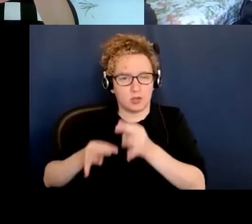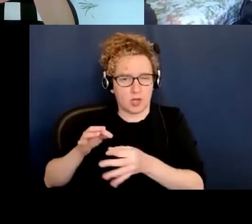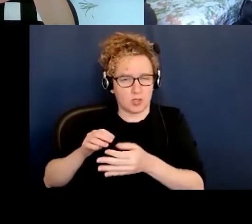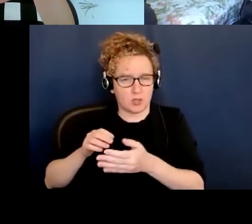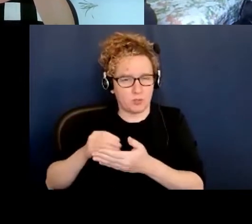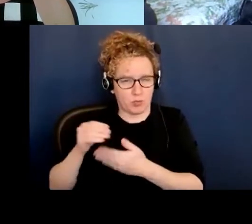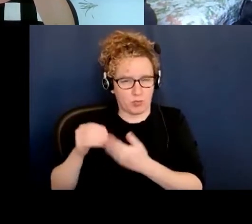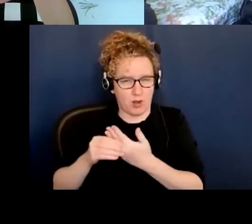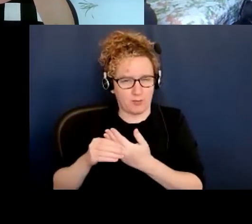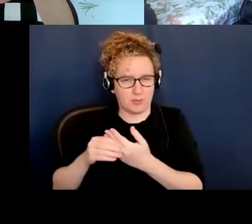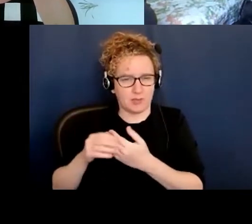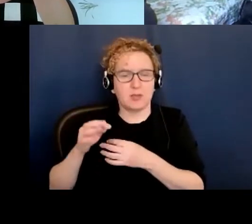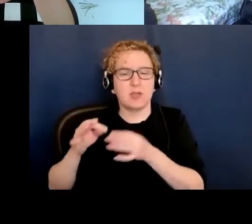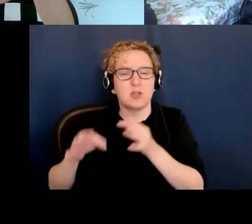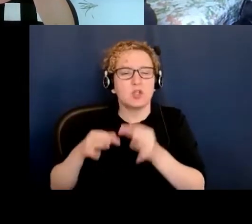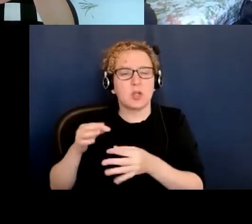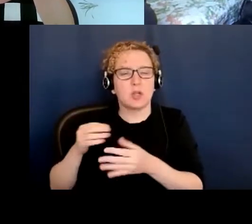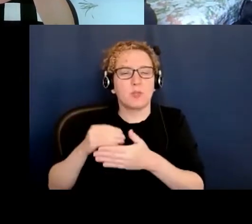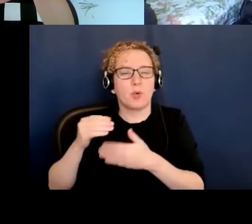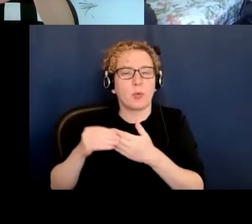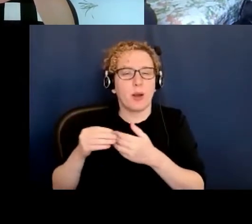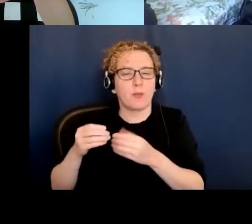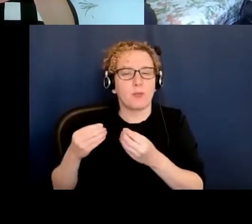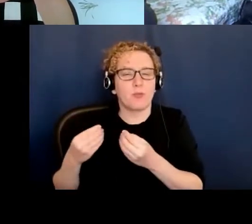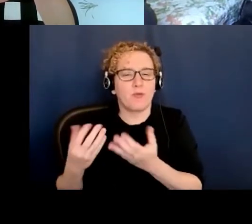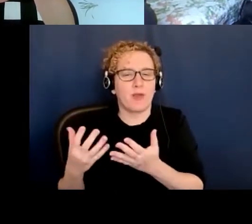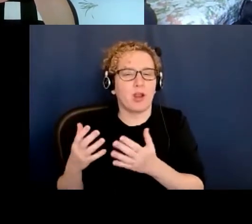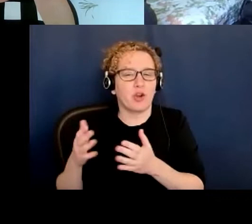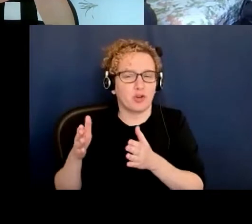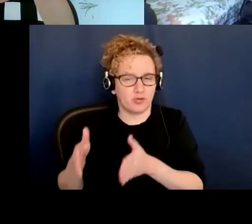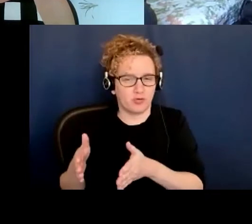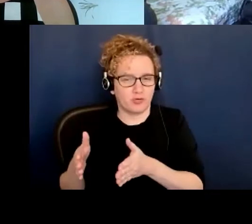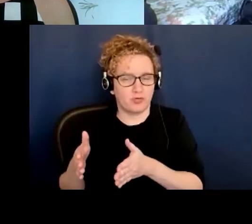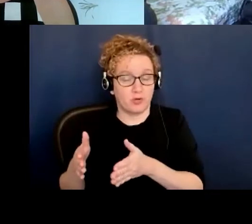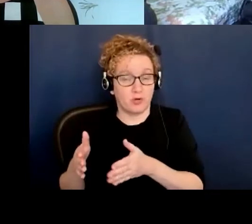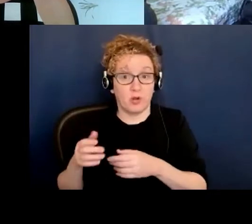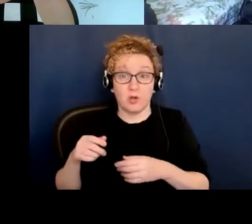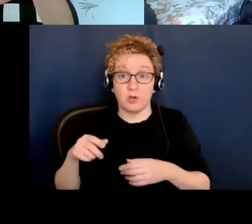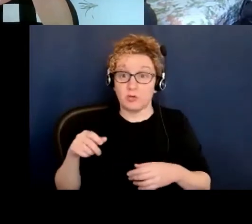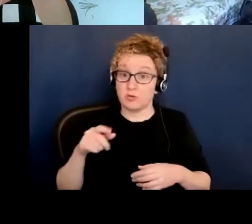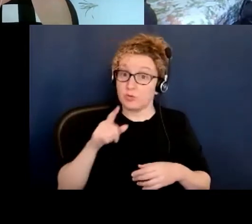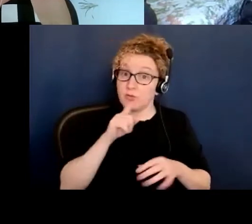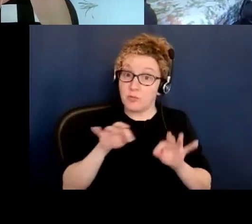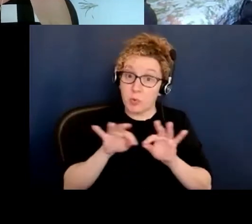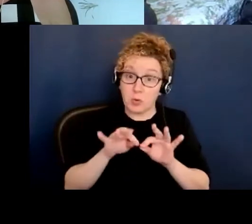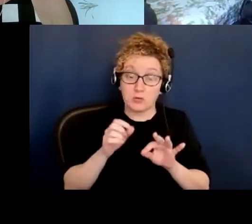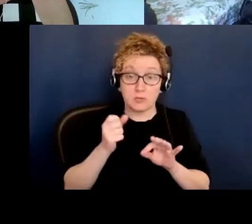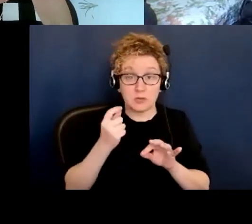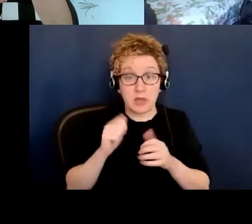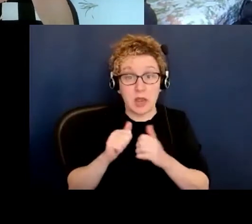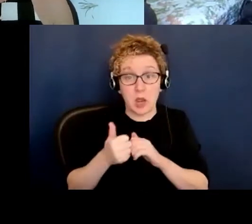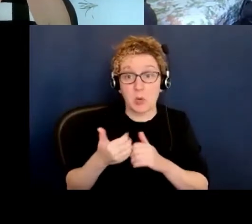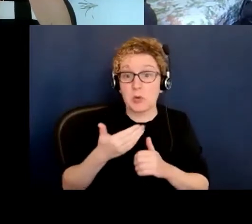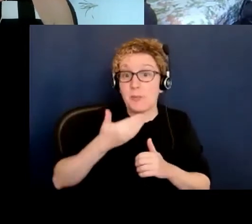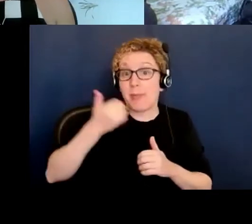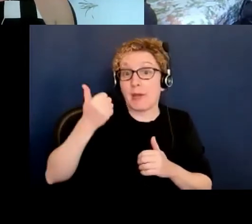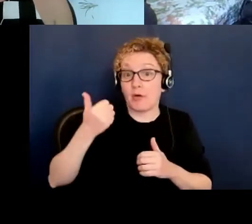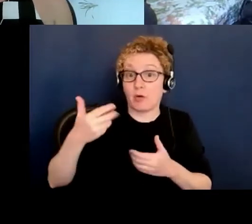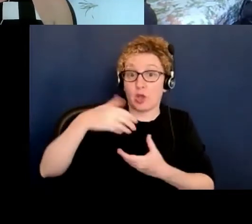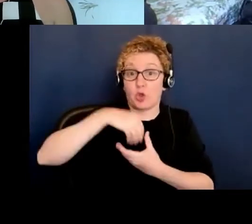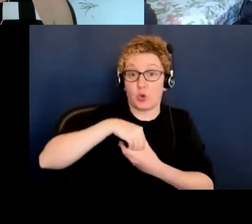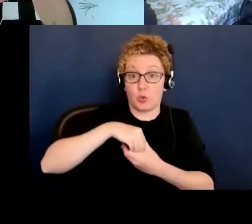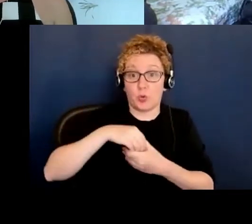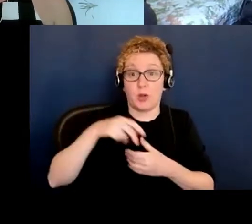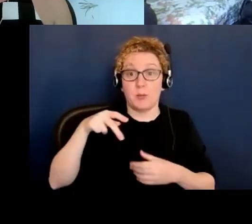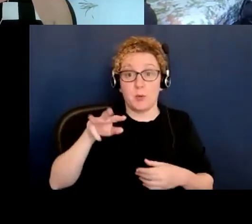providers. And it's important that they understand, so how do you do a better job of including people with disabilities